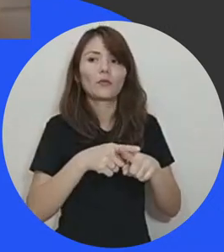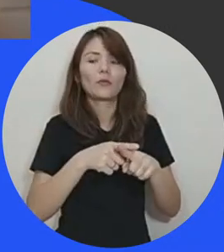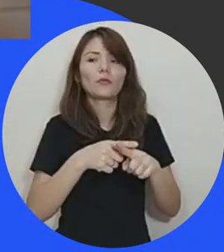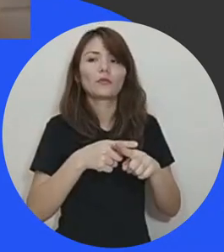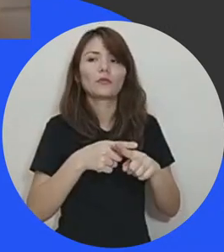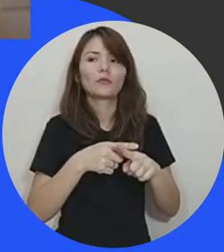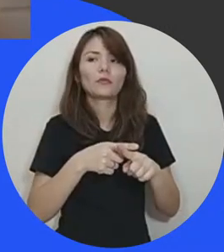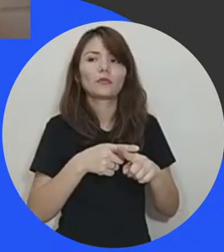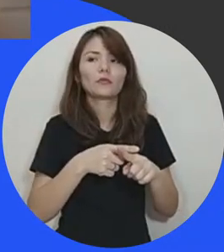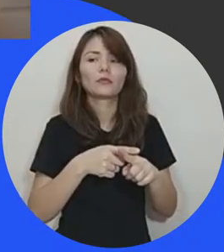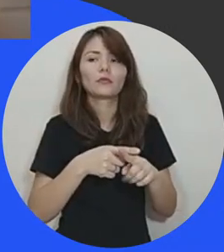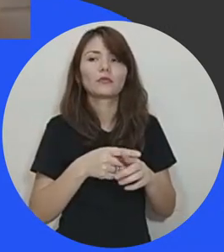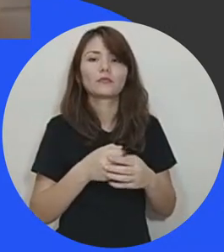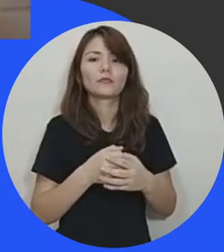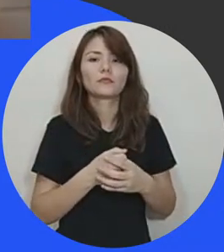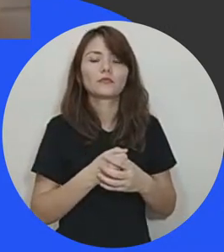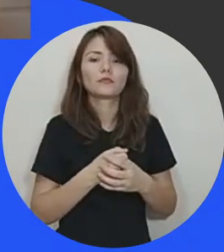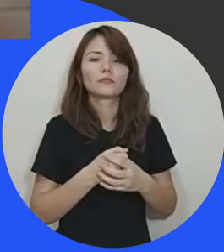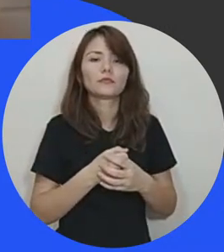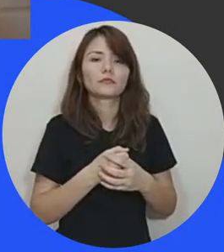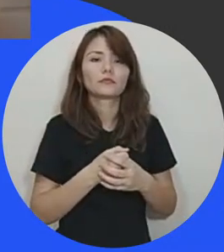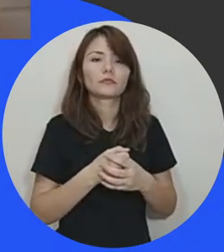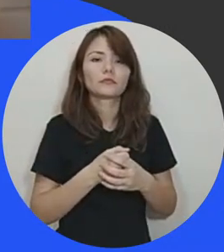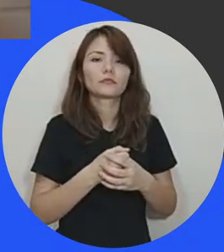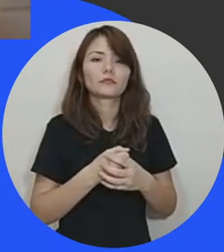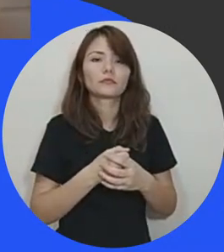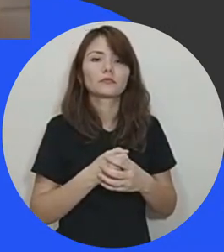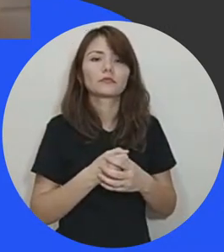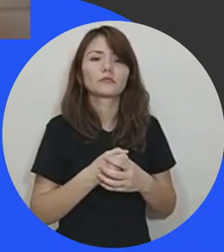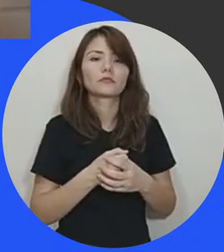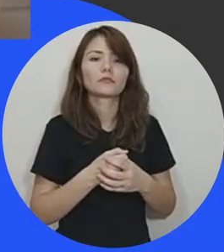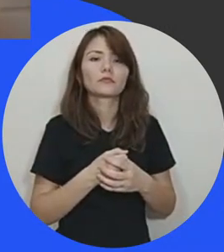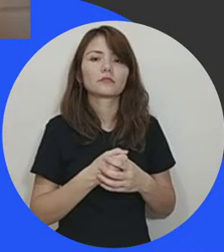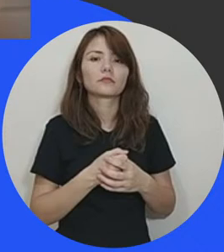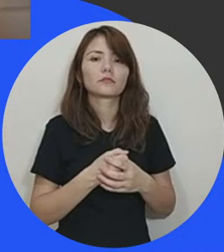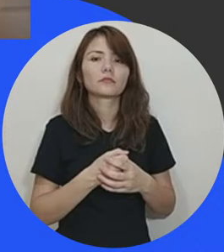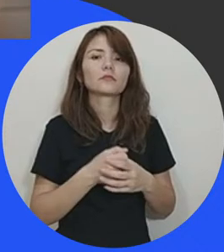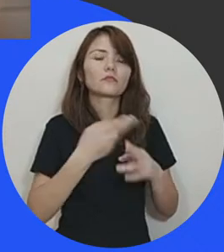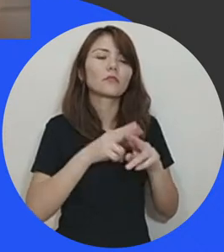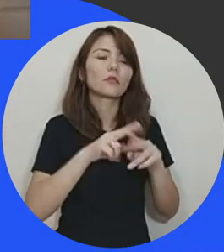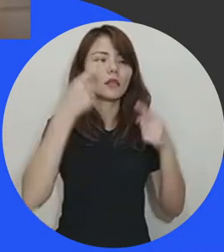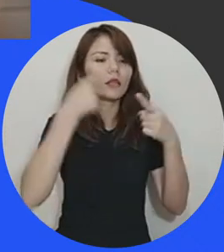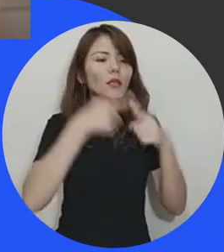that tech is certainly being used to fight the virus. I think